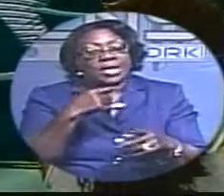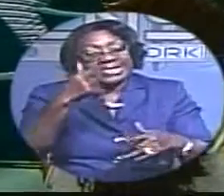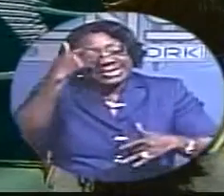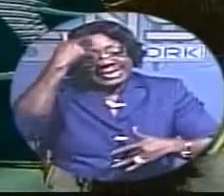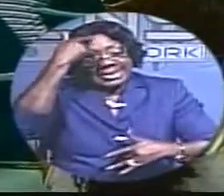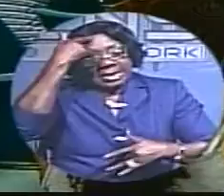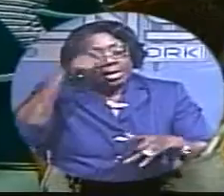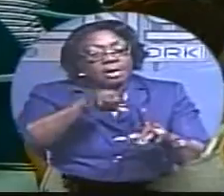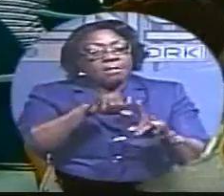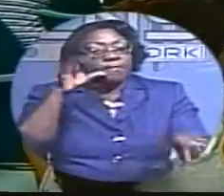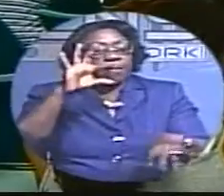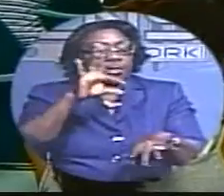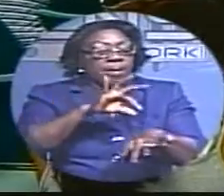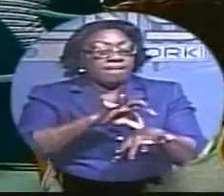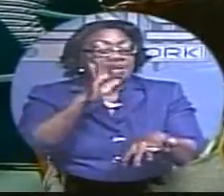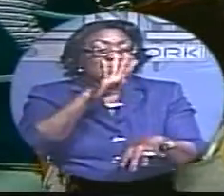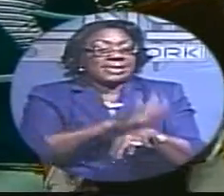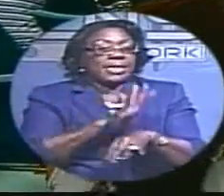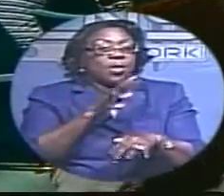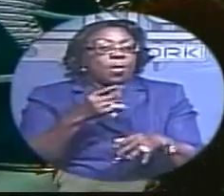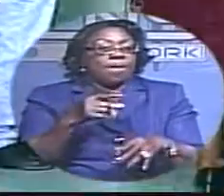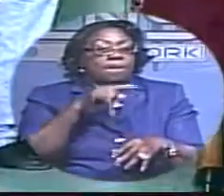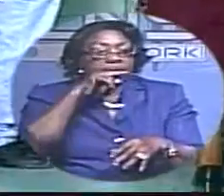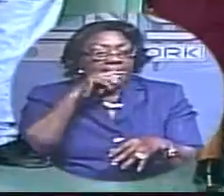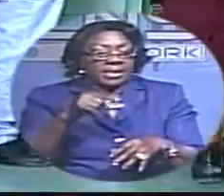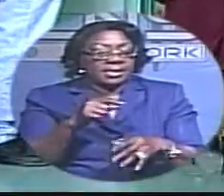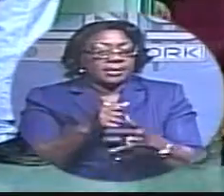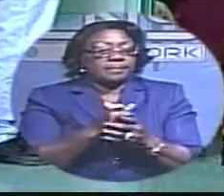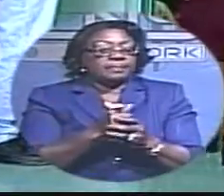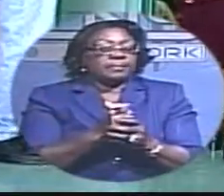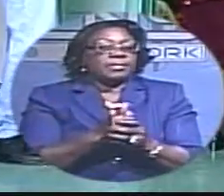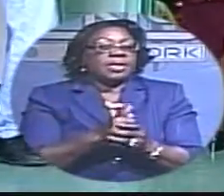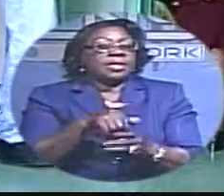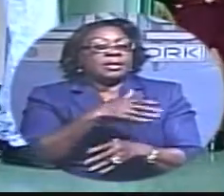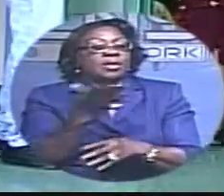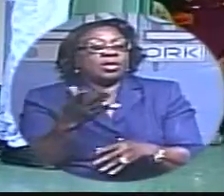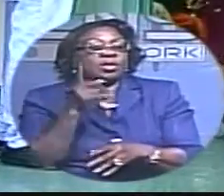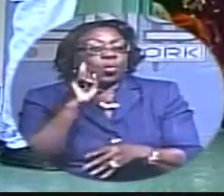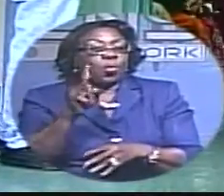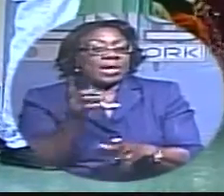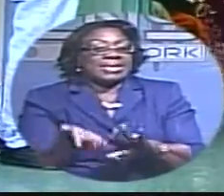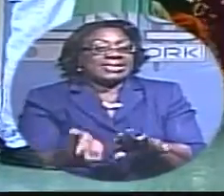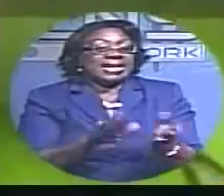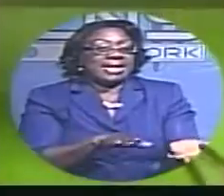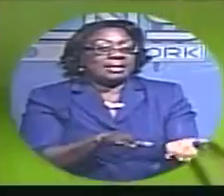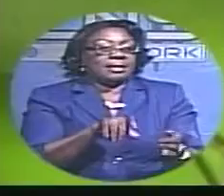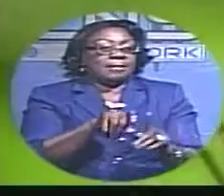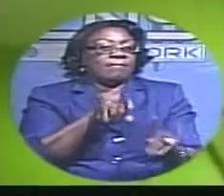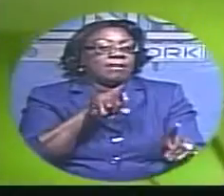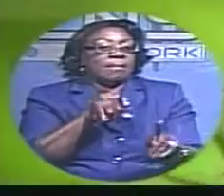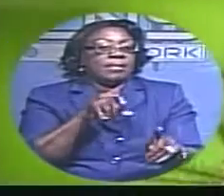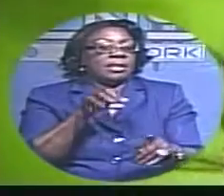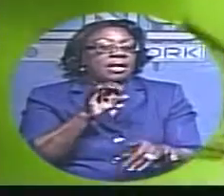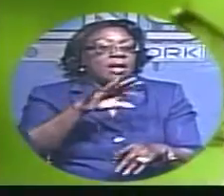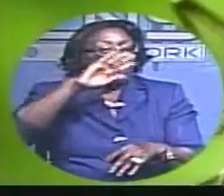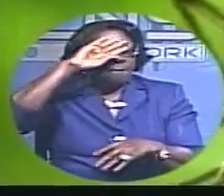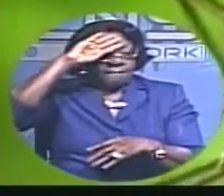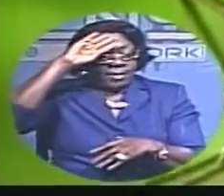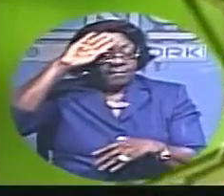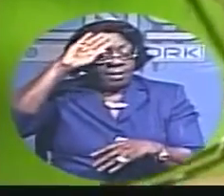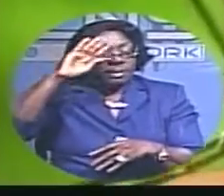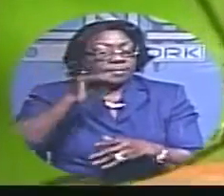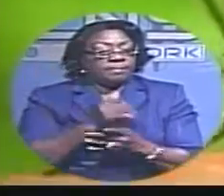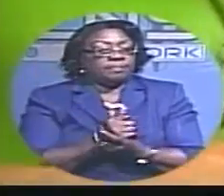thousands more treated for dengue-like symptoms. There was also a reported death from the virus, transmitted by the people-loving and